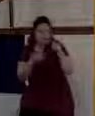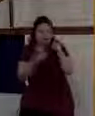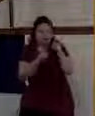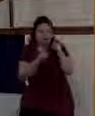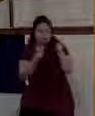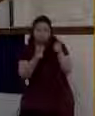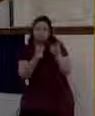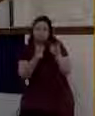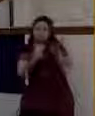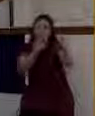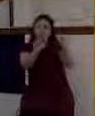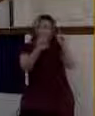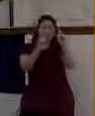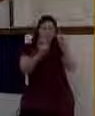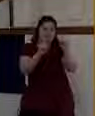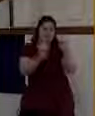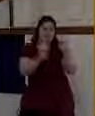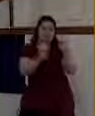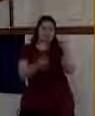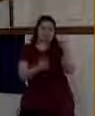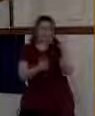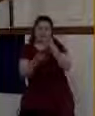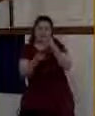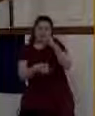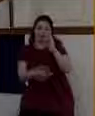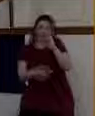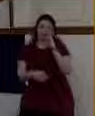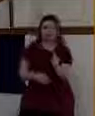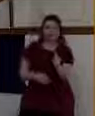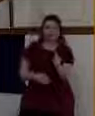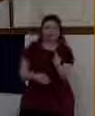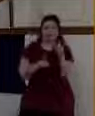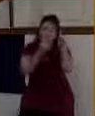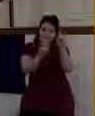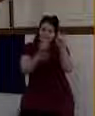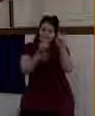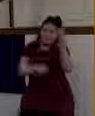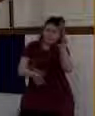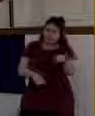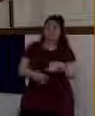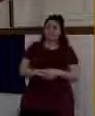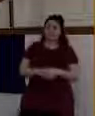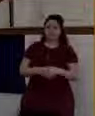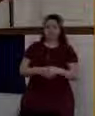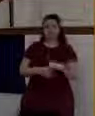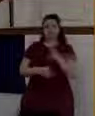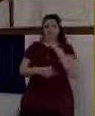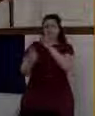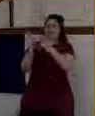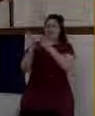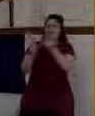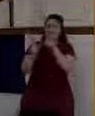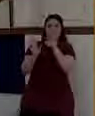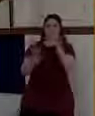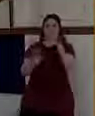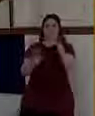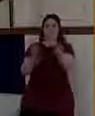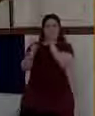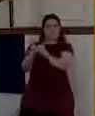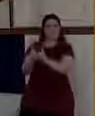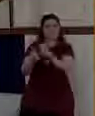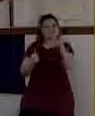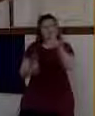You better try the spirits. And so the issue here is not simple disobedience, but this man of God from Judah, he failed